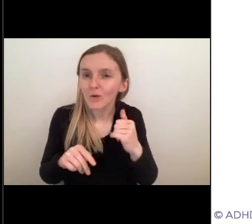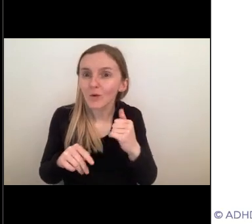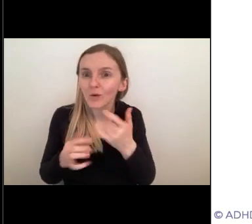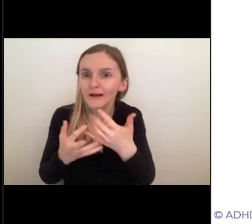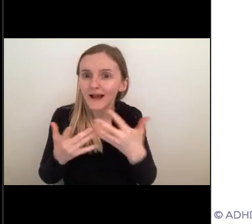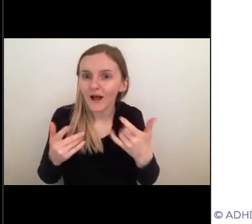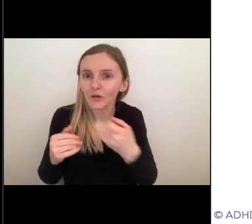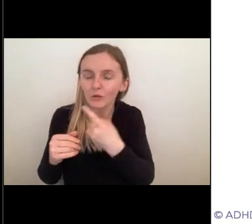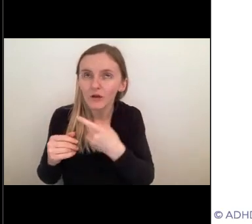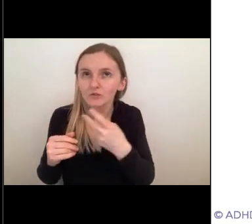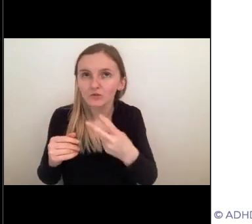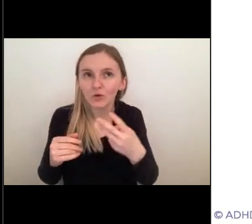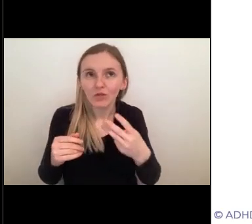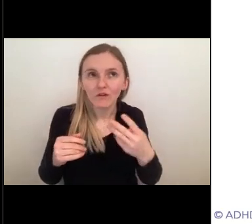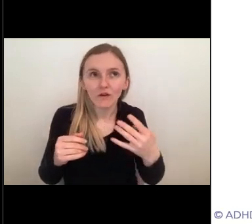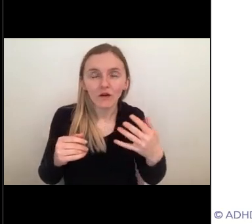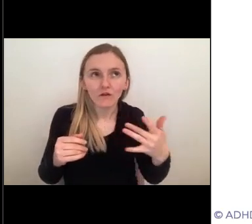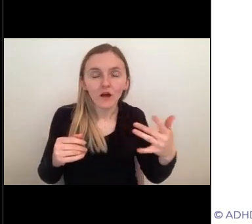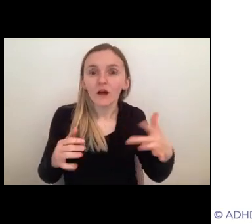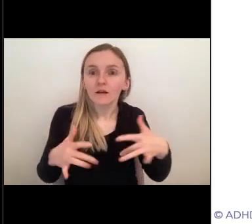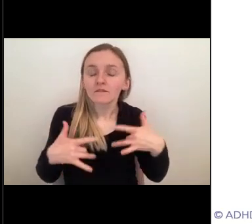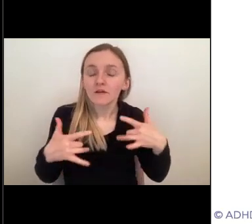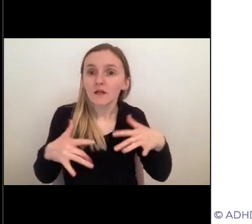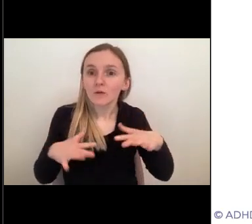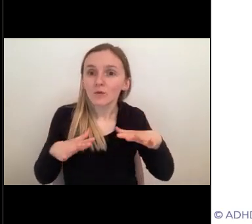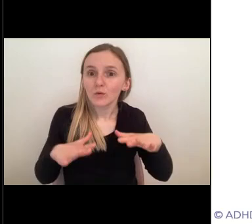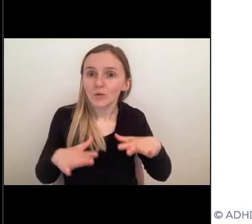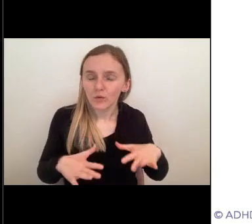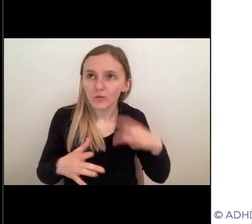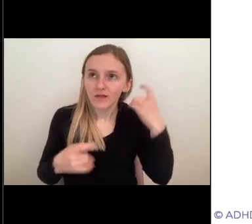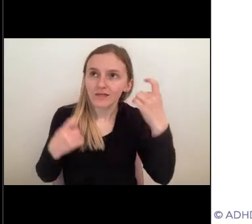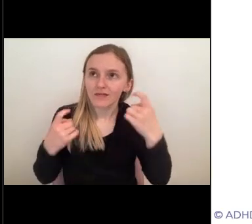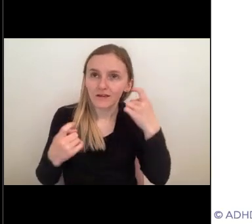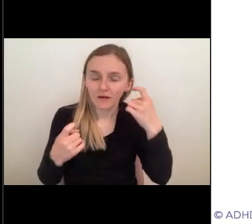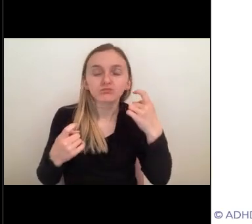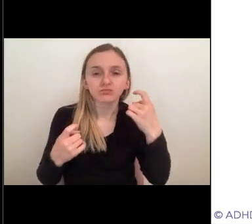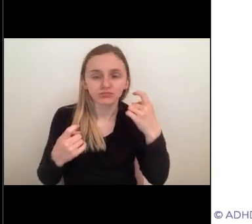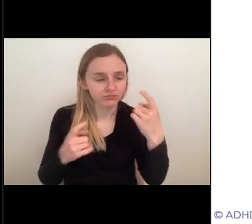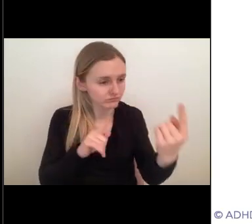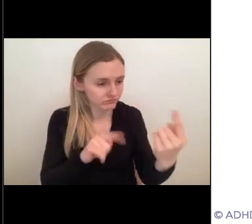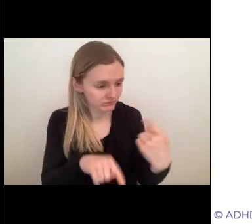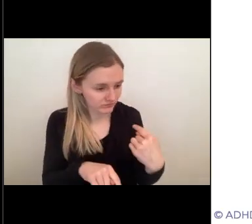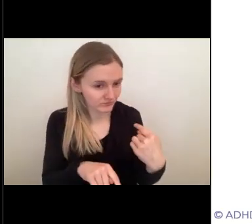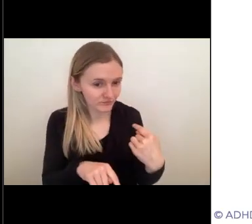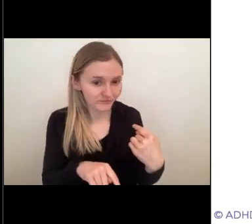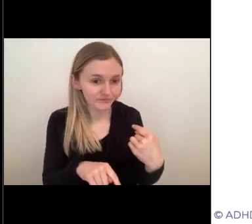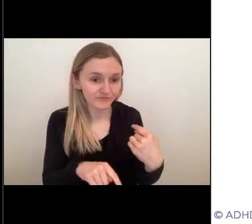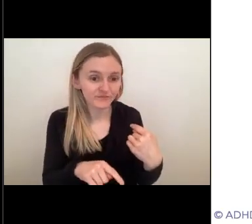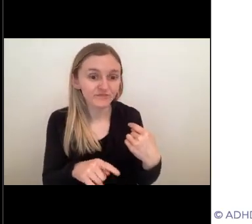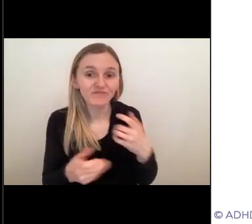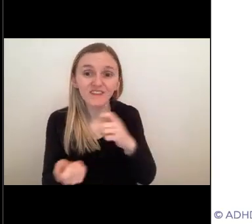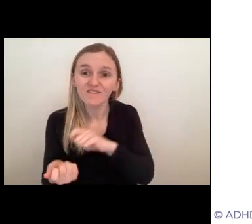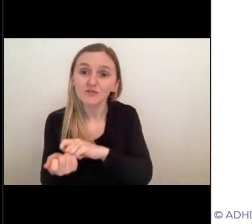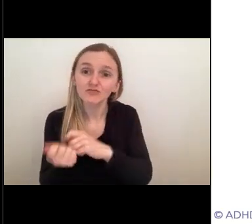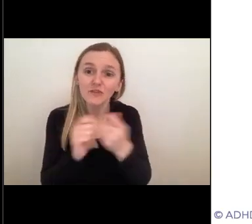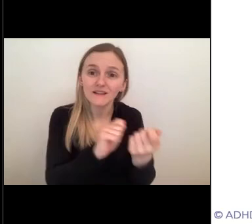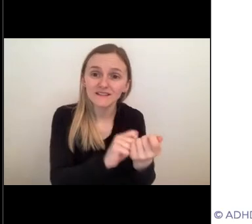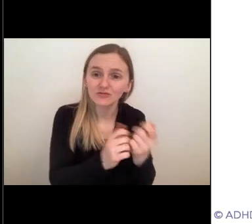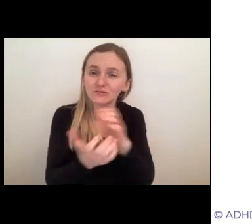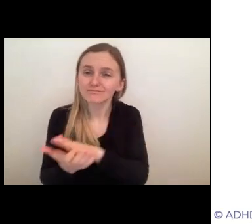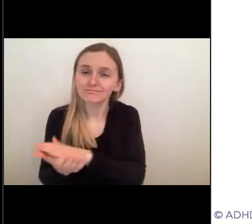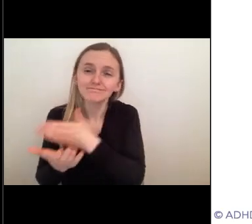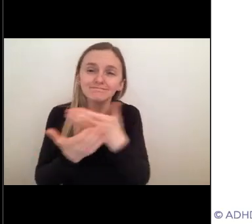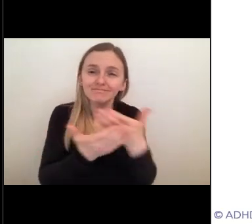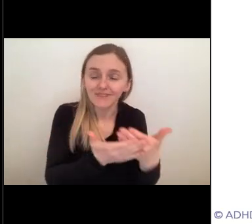given instructions, to give them time to think about that and formulate a response. Support transitions, so 5-minute